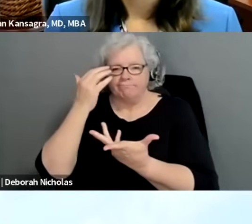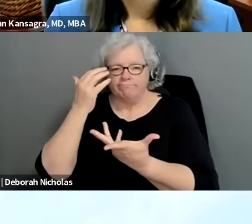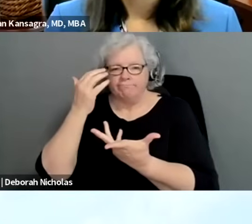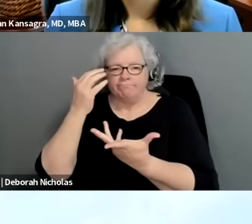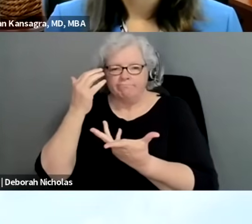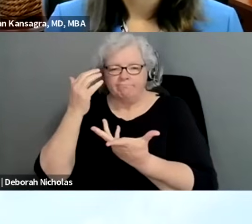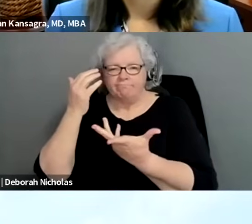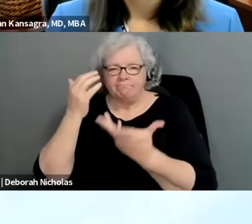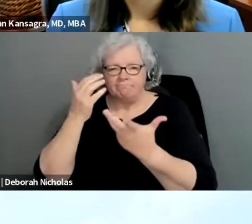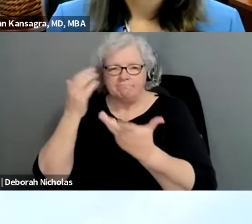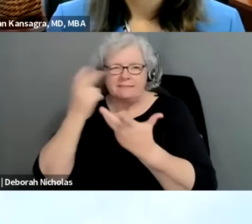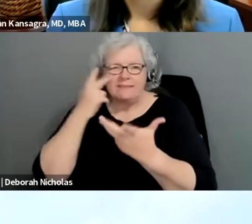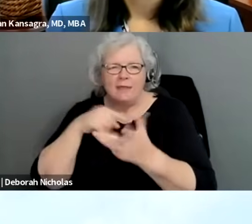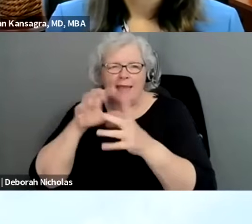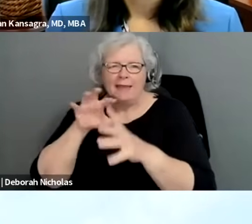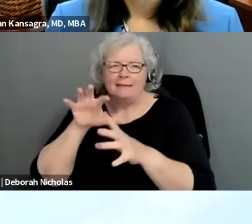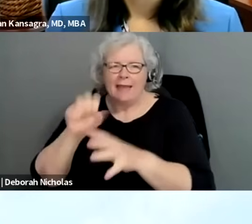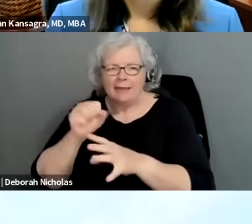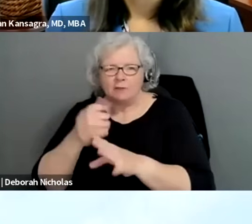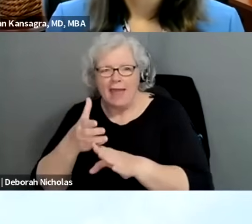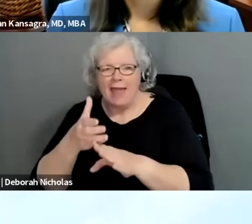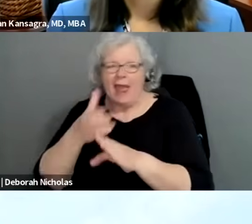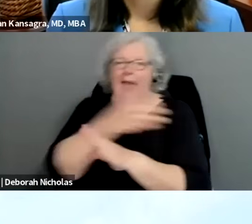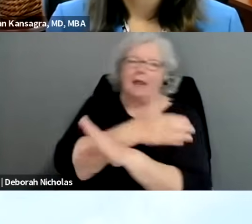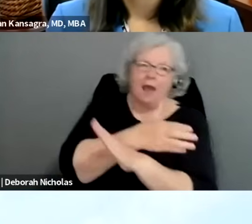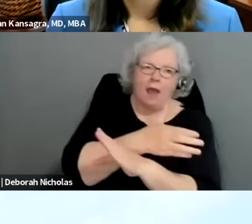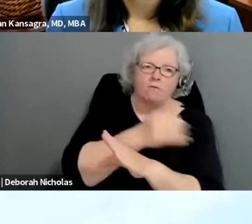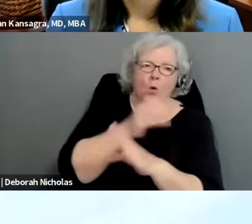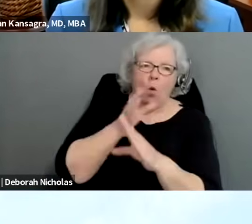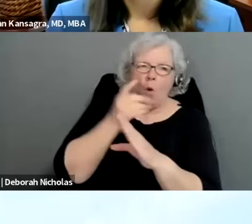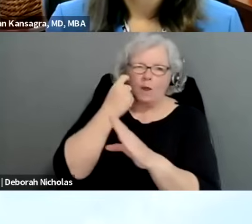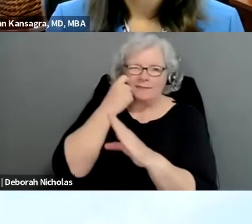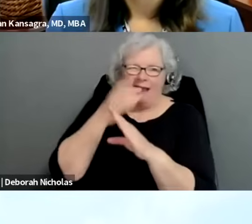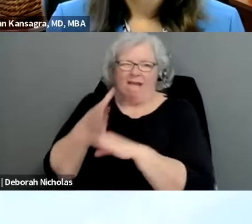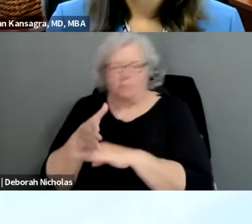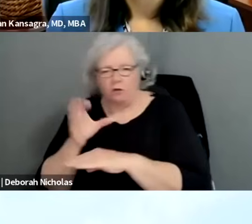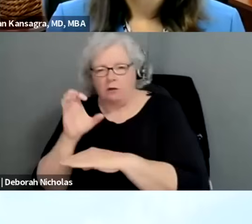clinical signs. So we should have more information about that in the coming weeks.